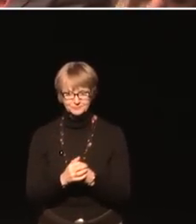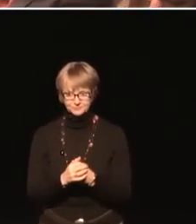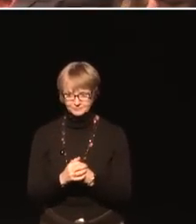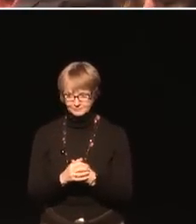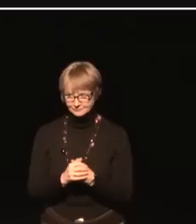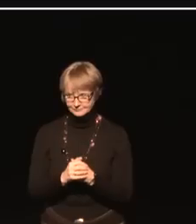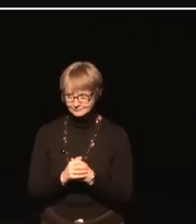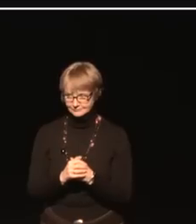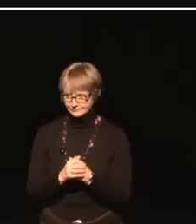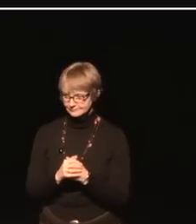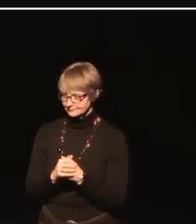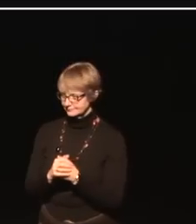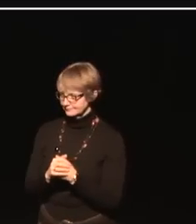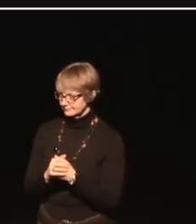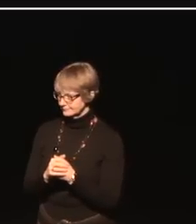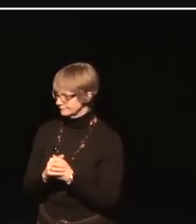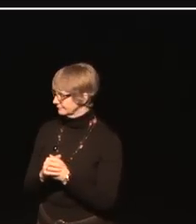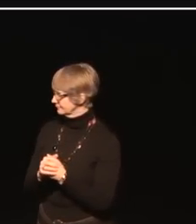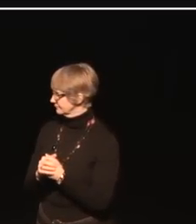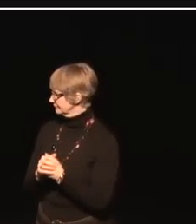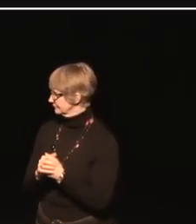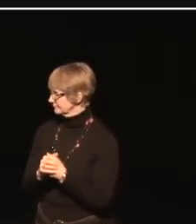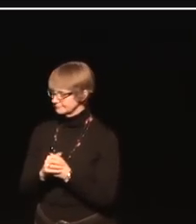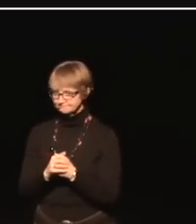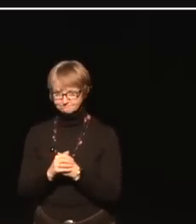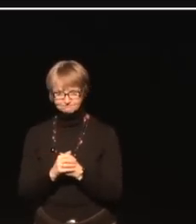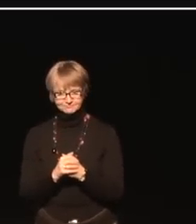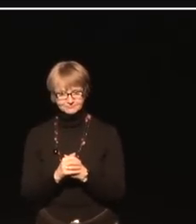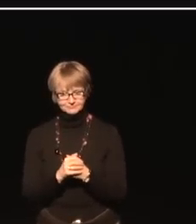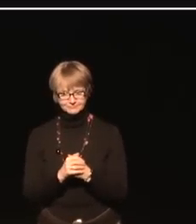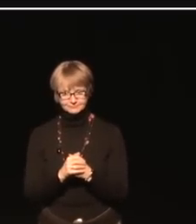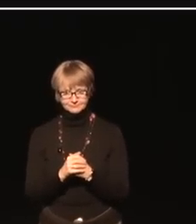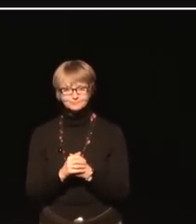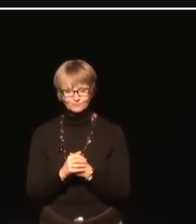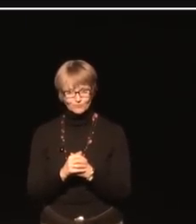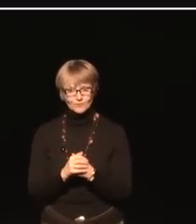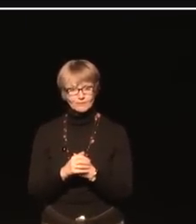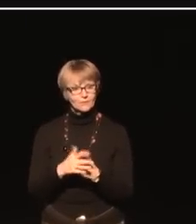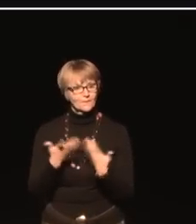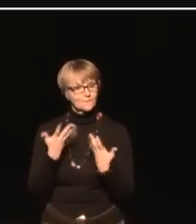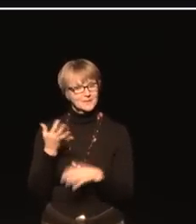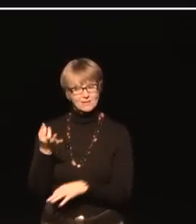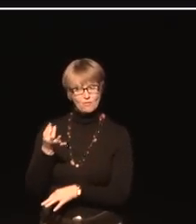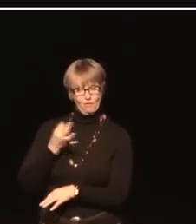Good. Okay. So I've been asked to